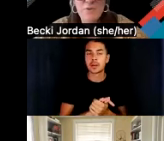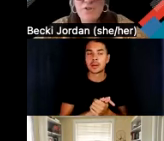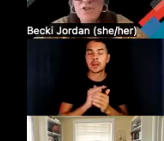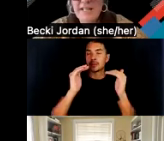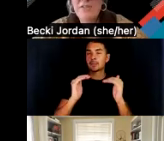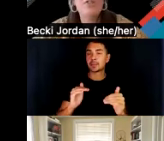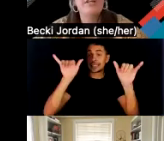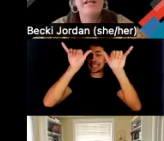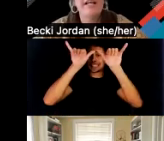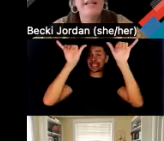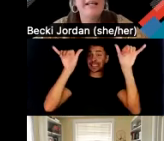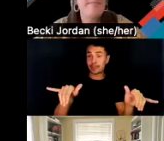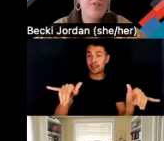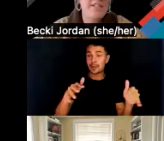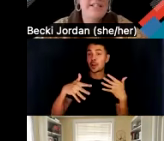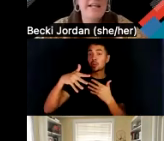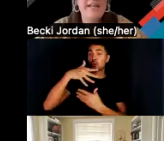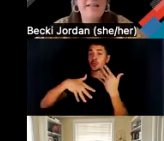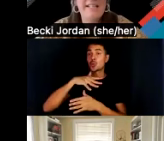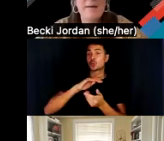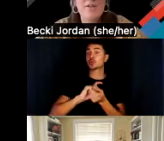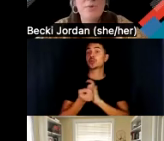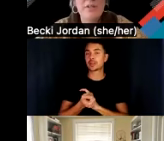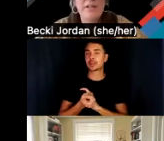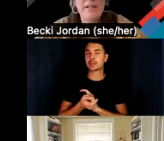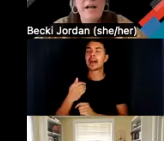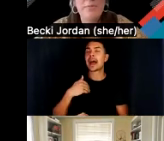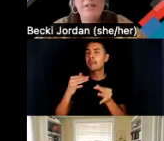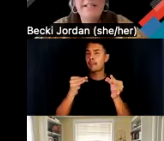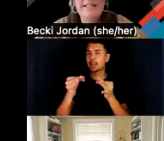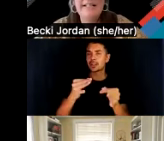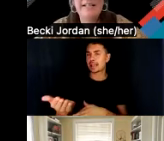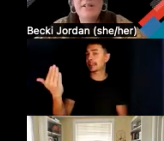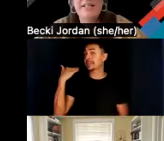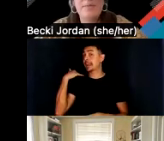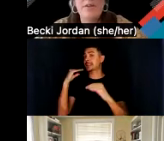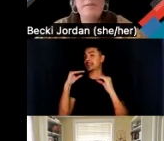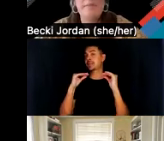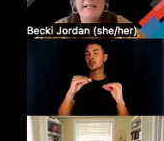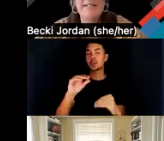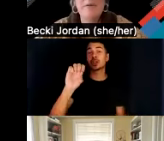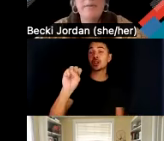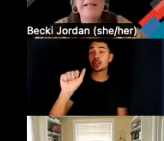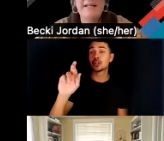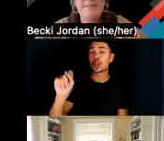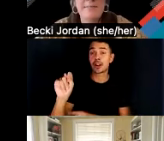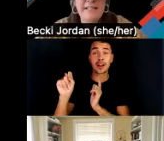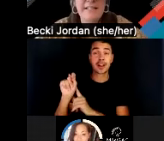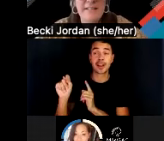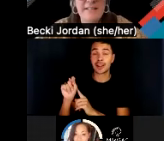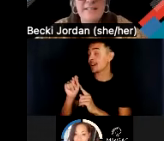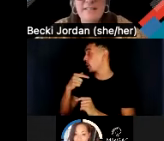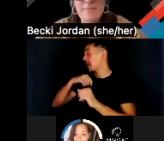systems and social change. And like I mentioned in that last module, I really see SARTs as one of those places where we can make